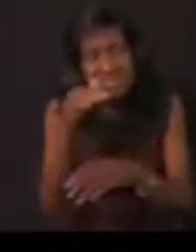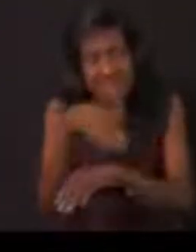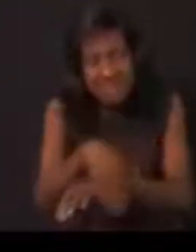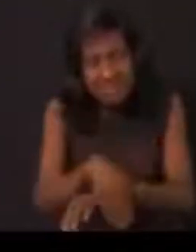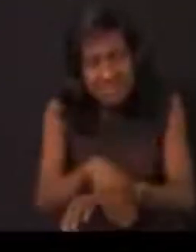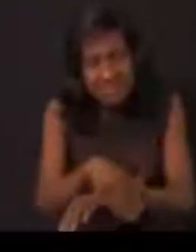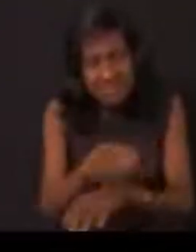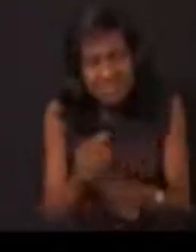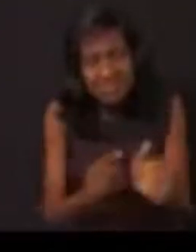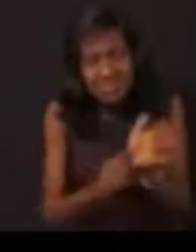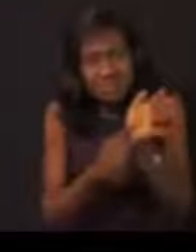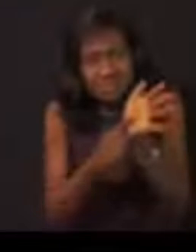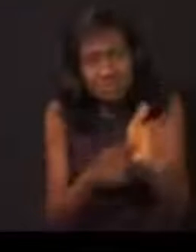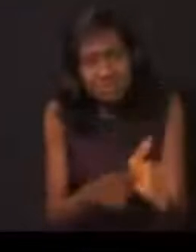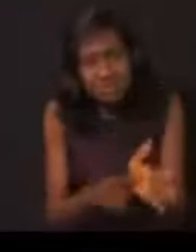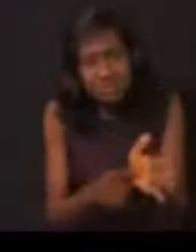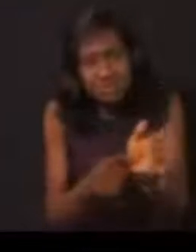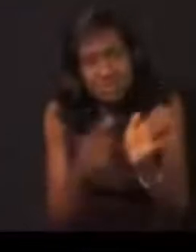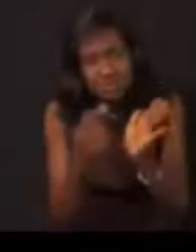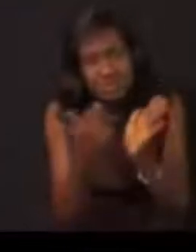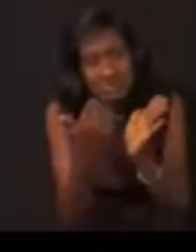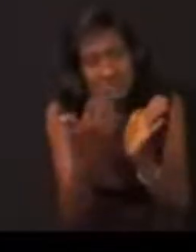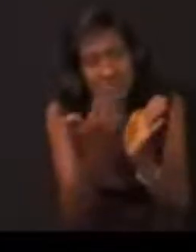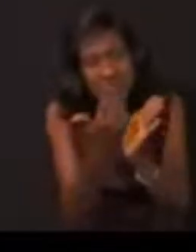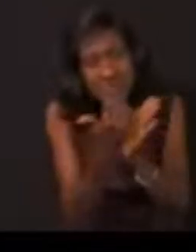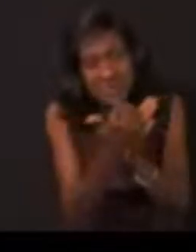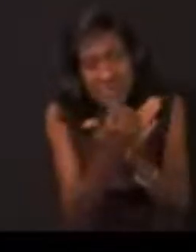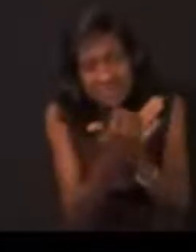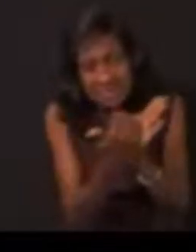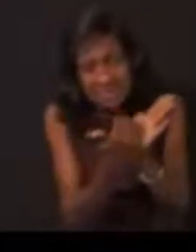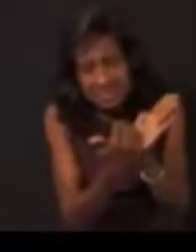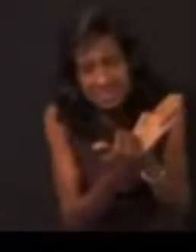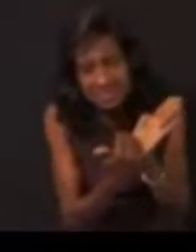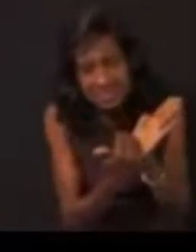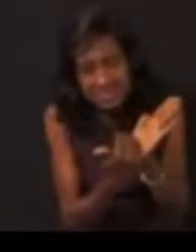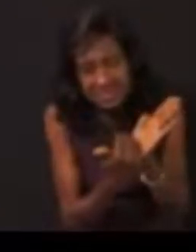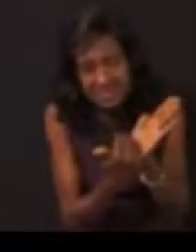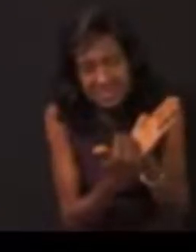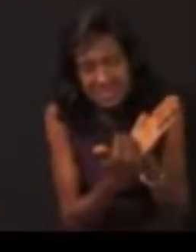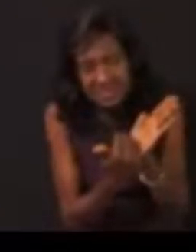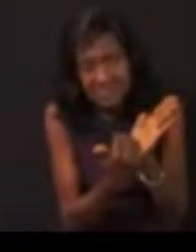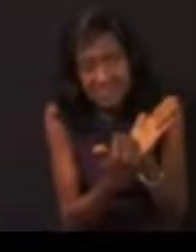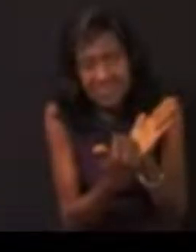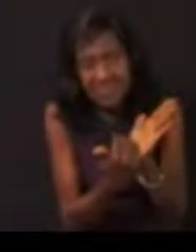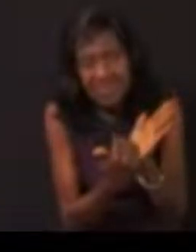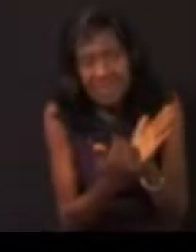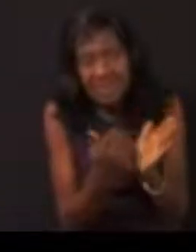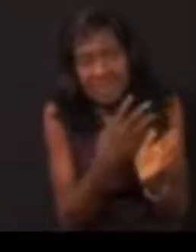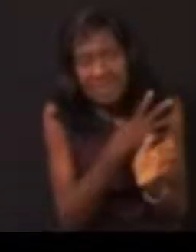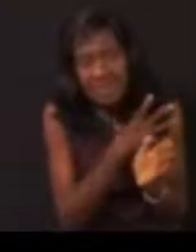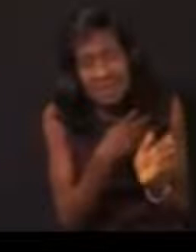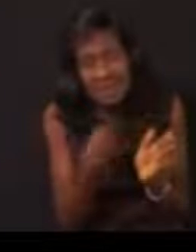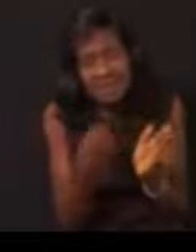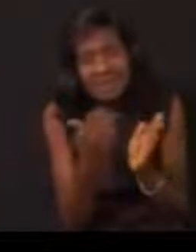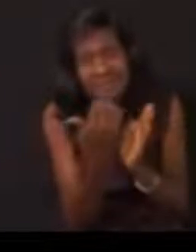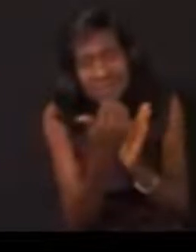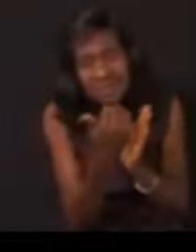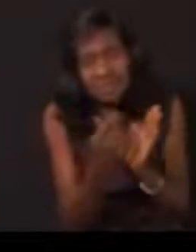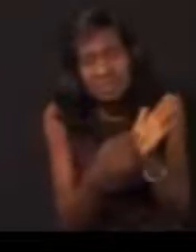the list of the details around the acts and sets out the list